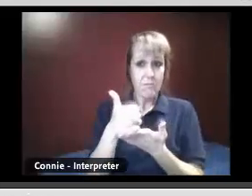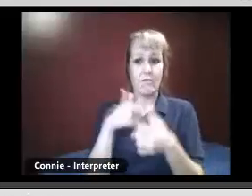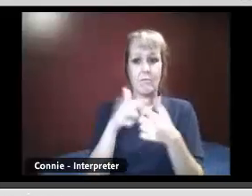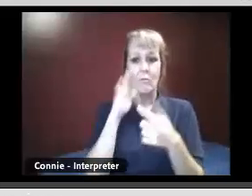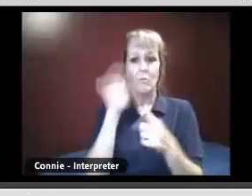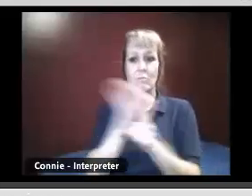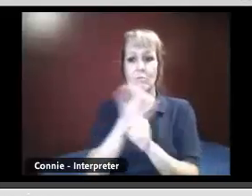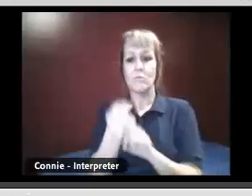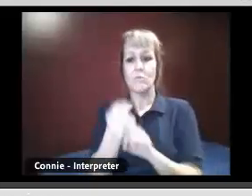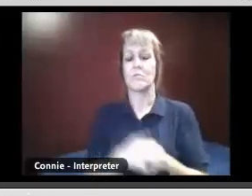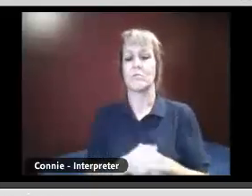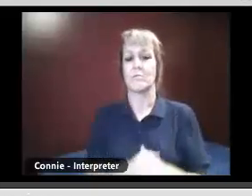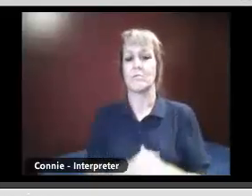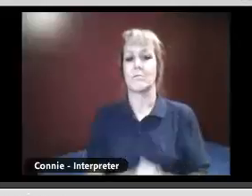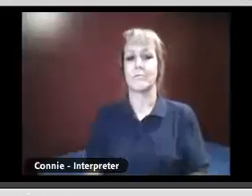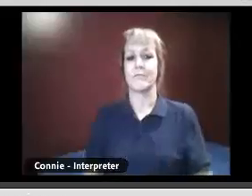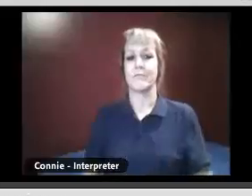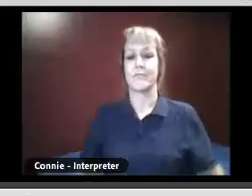situation.